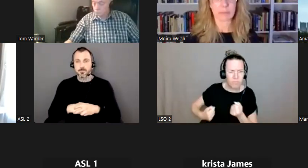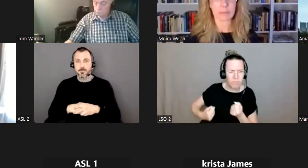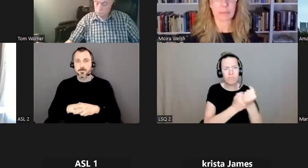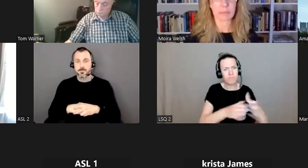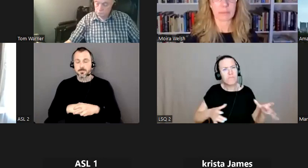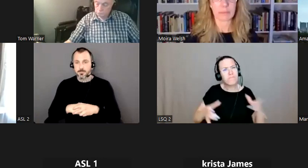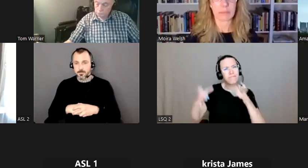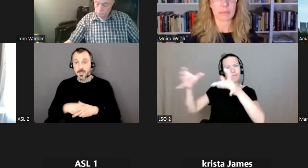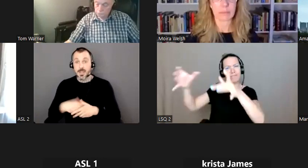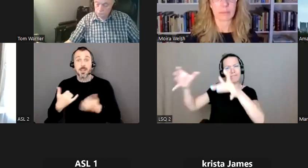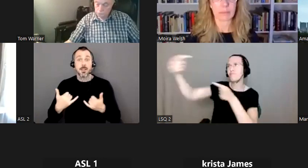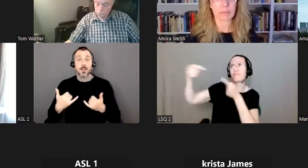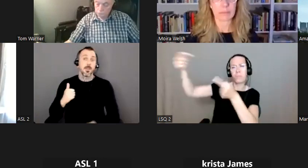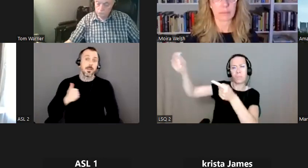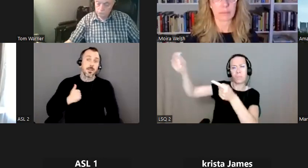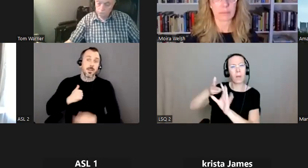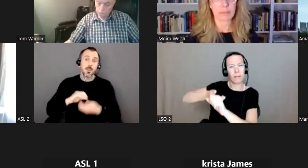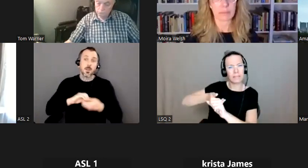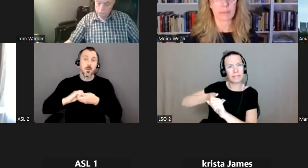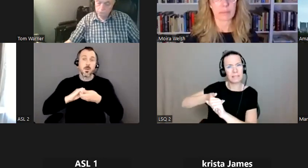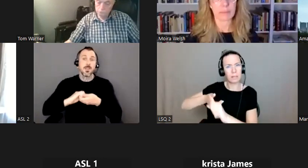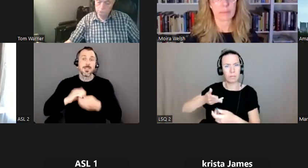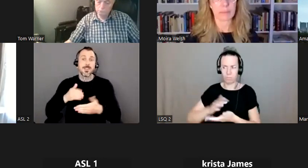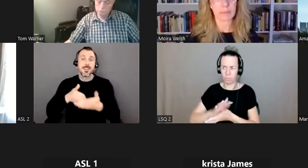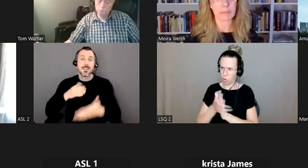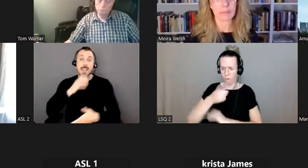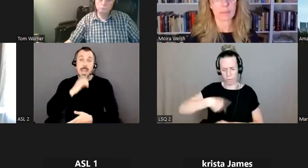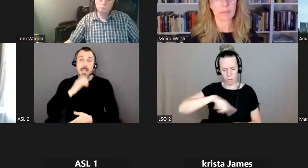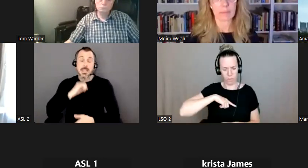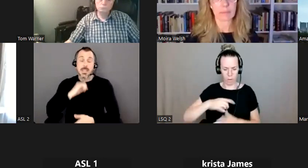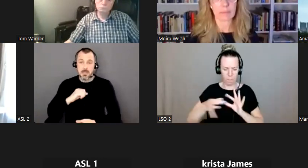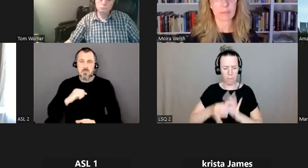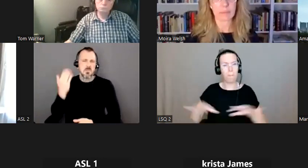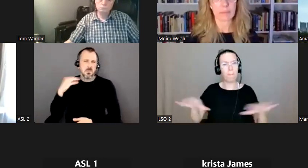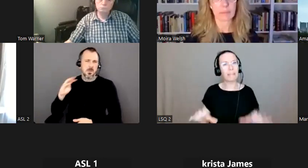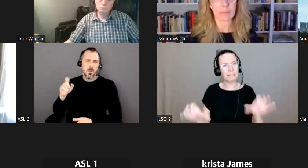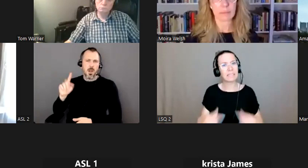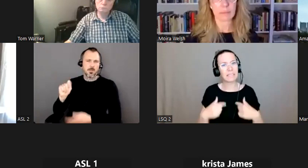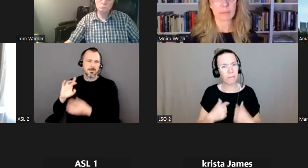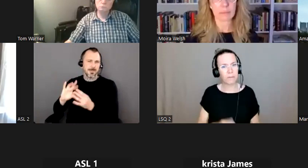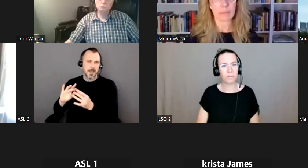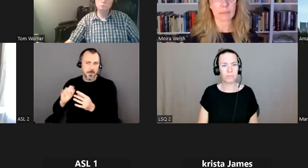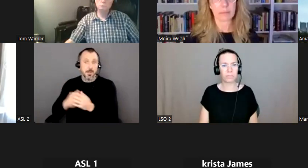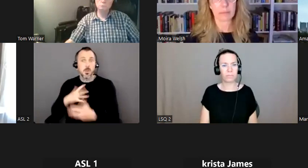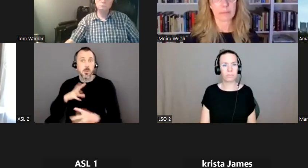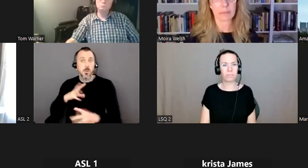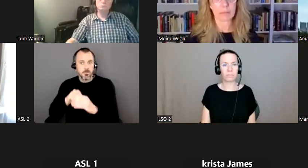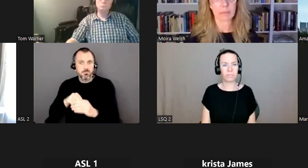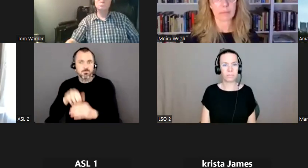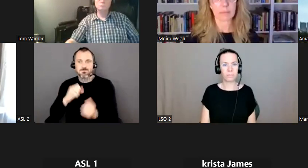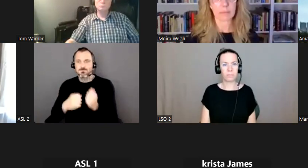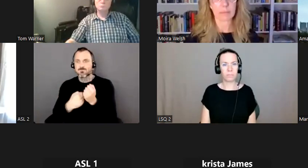member of the Canadian Coalition Against Ageism, which Margaret mentioned, and at the local level taking, you know,